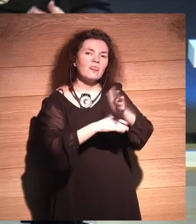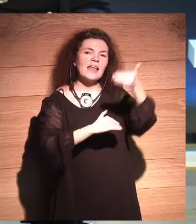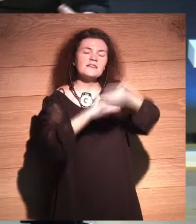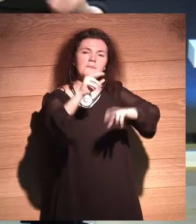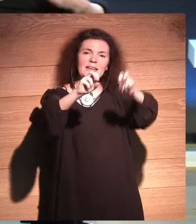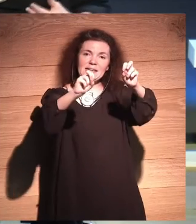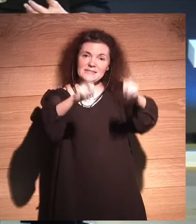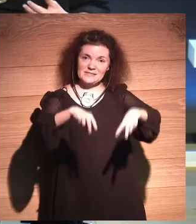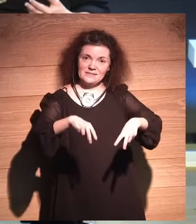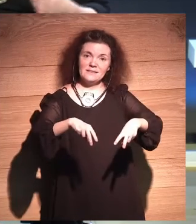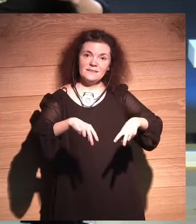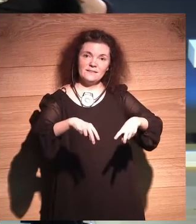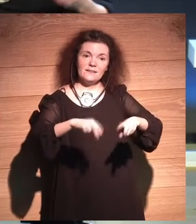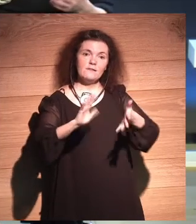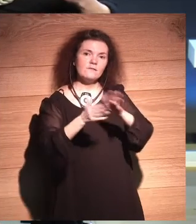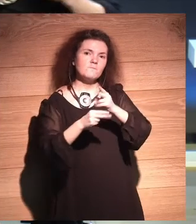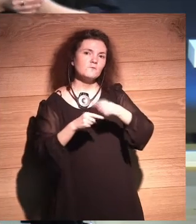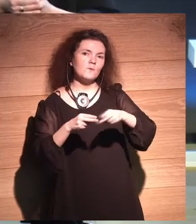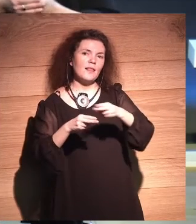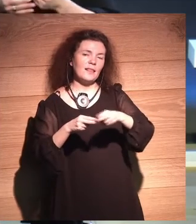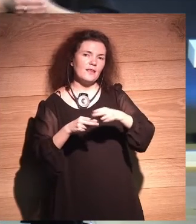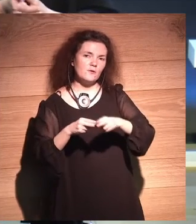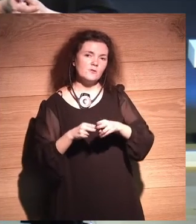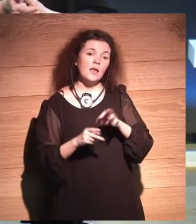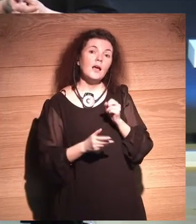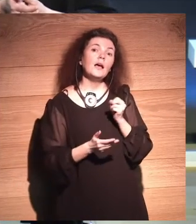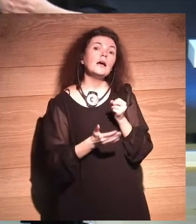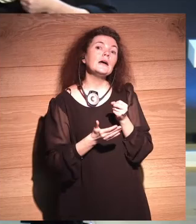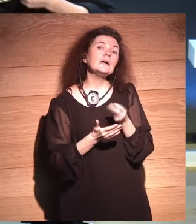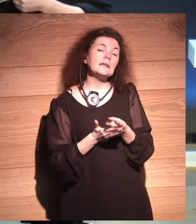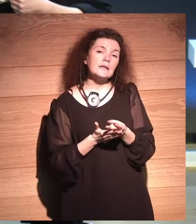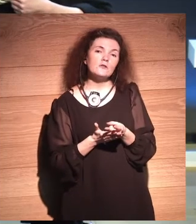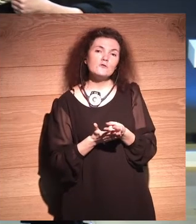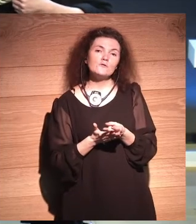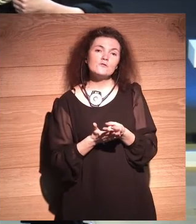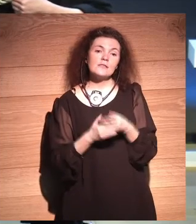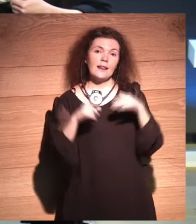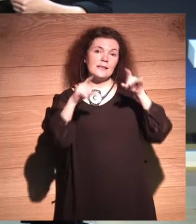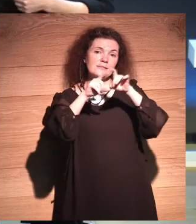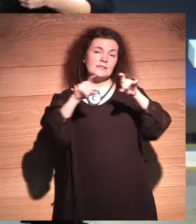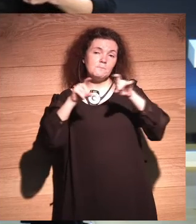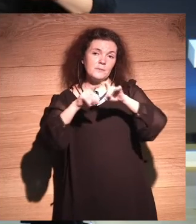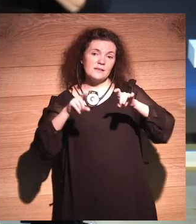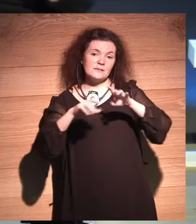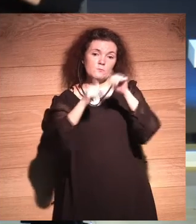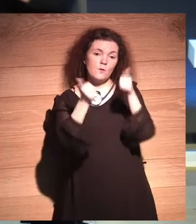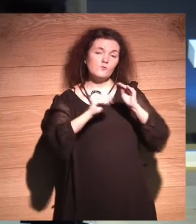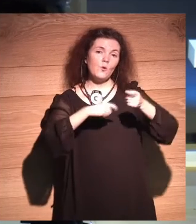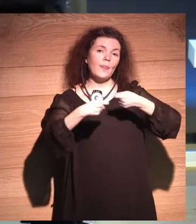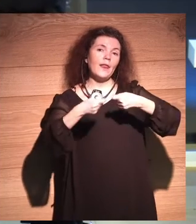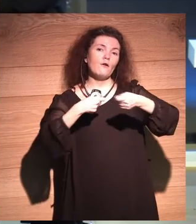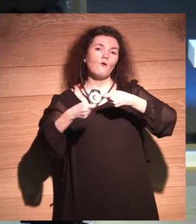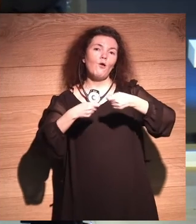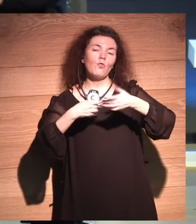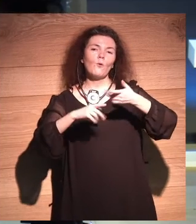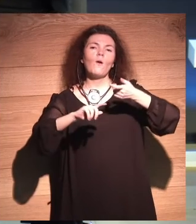fake news and the challenges, frankly, that come from companies whose business model is to sell advertising, and knowing